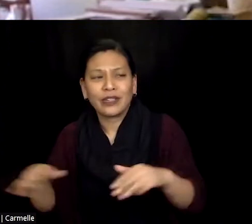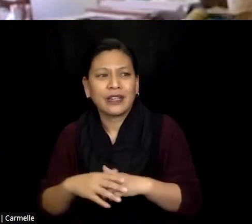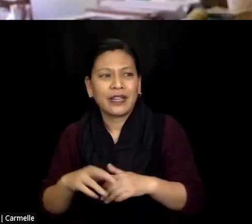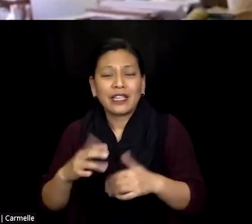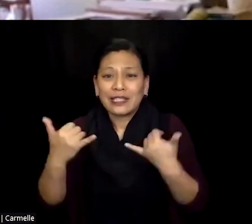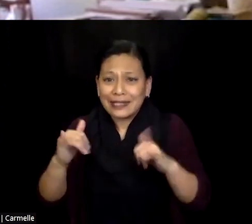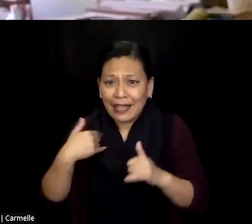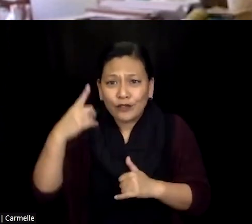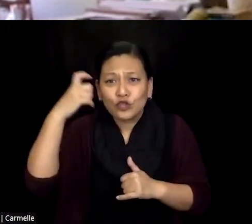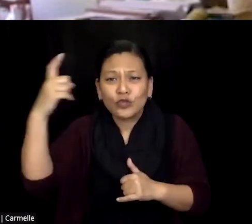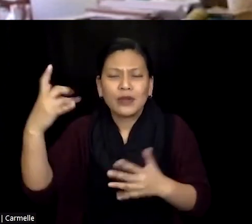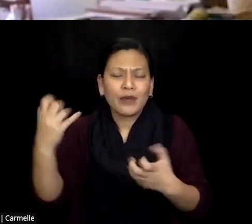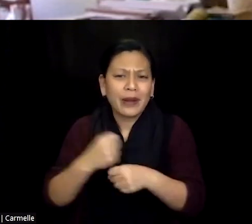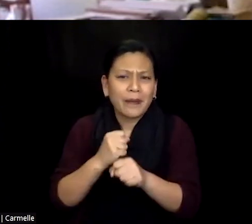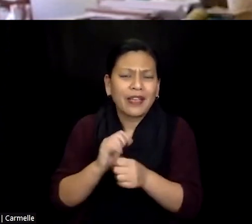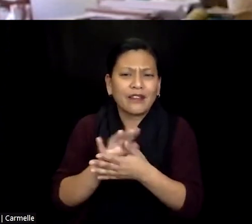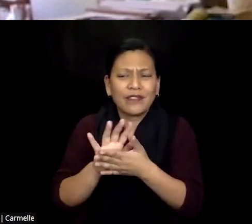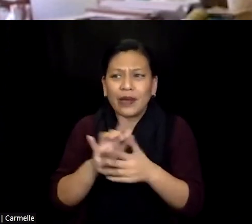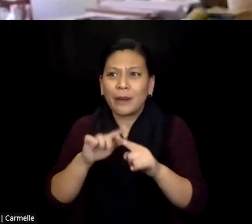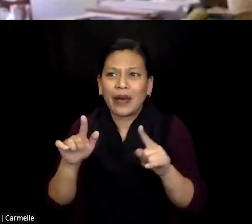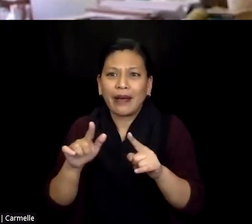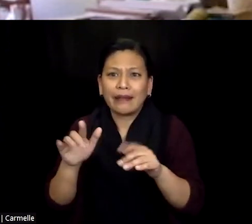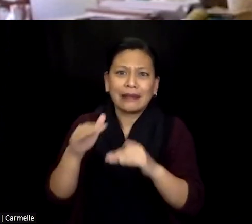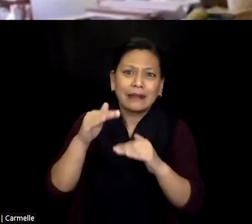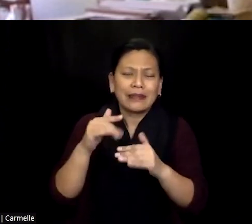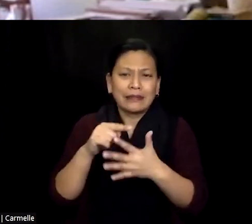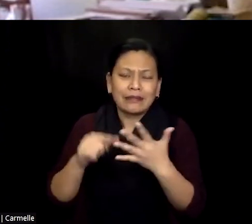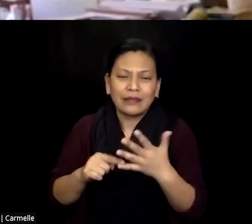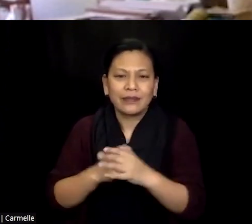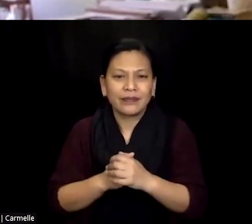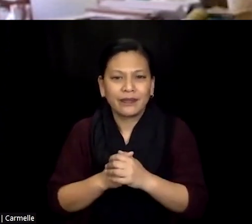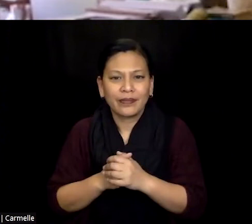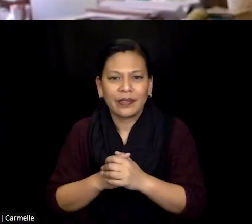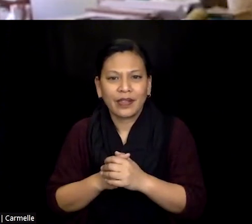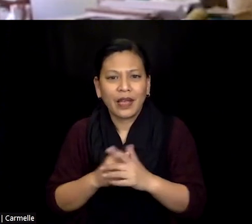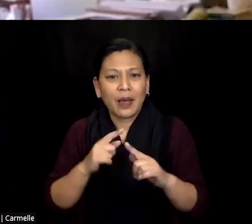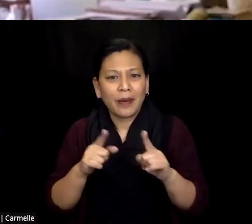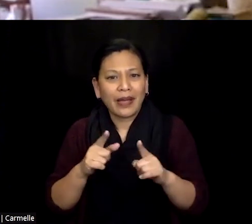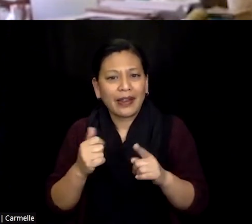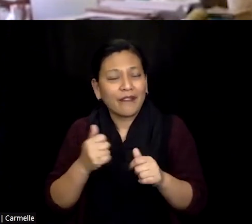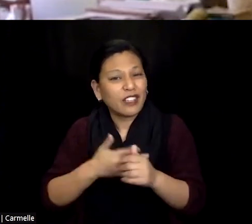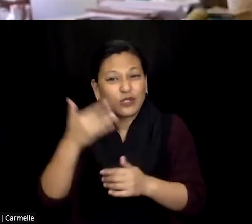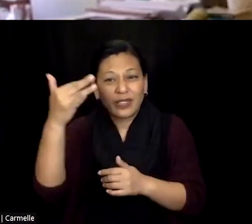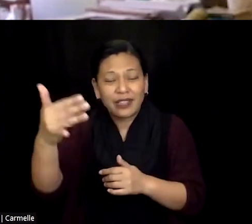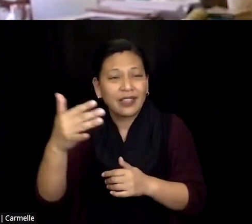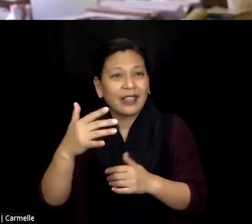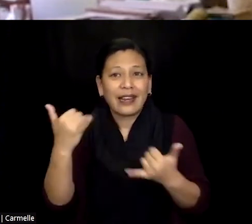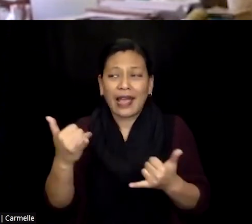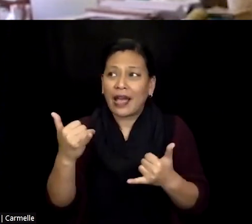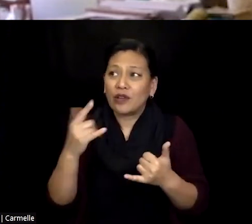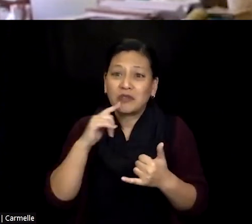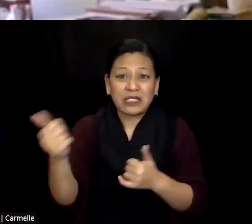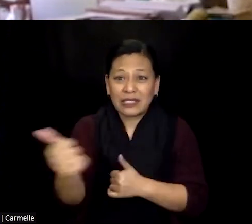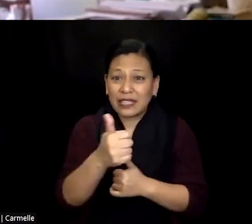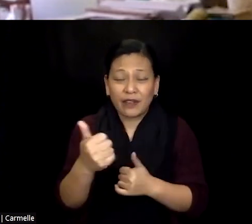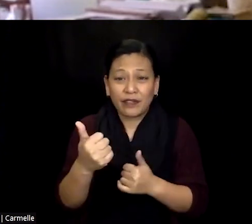the dream is still there that you want to keep making stuff. I think really in the future, everything is going to become democratized. The technology will be there now where